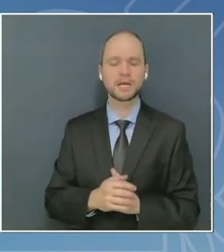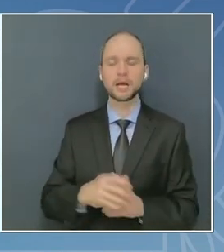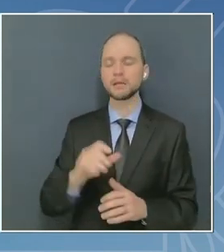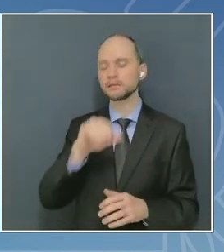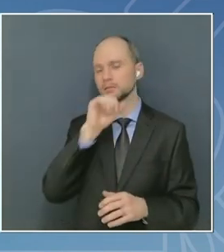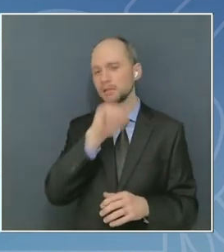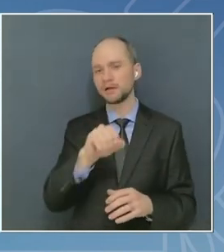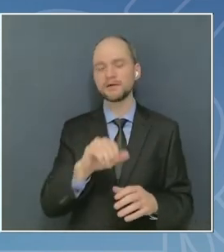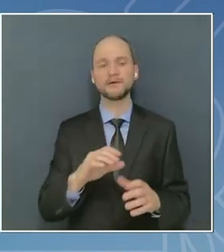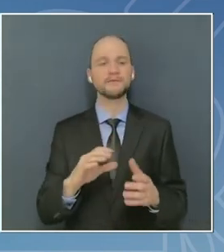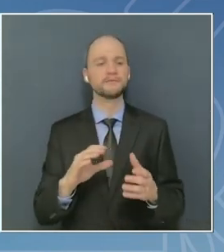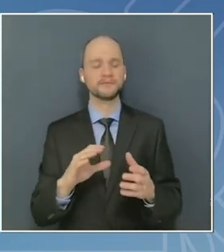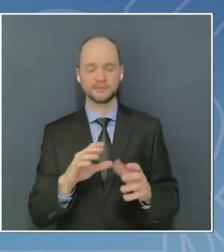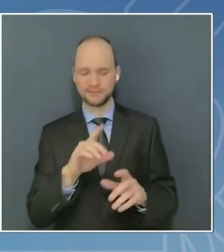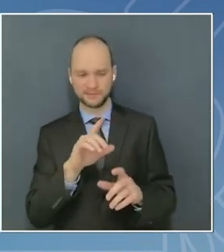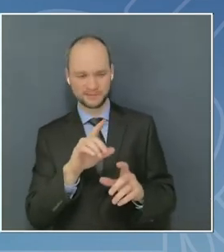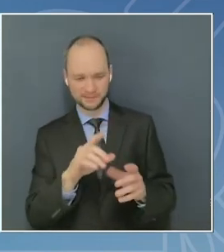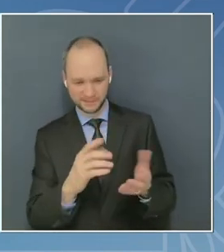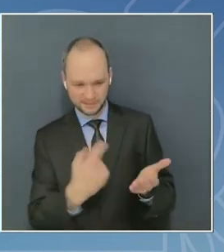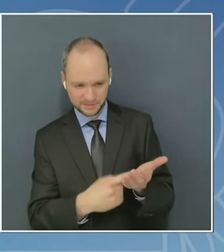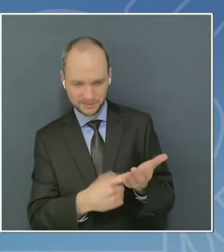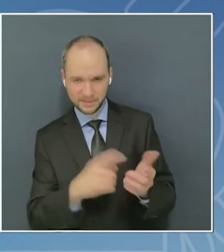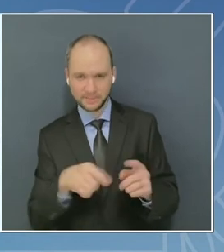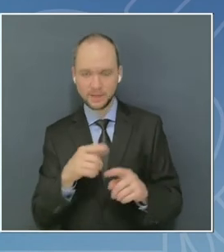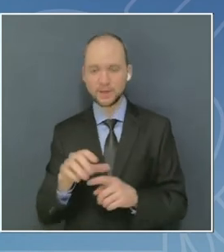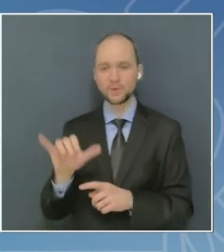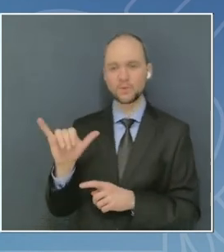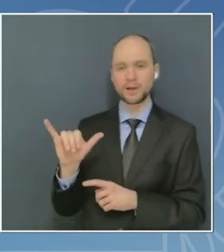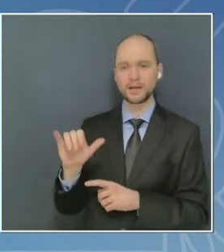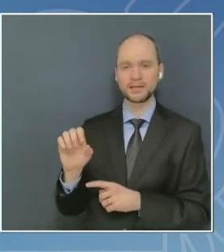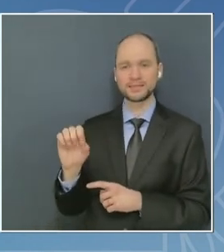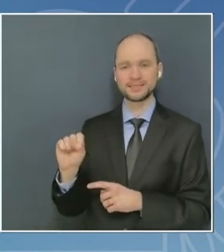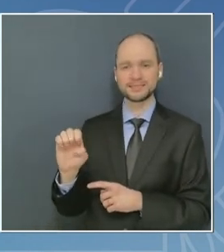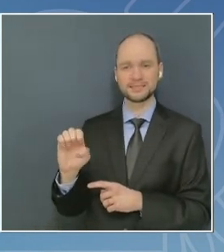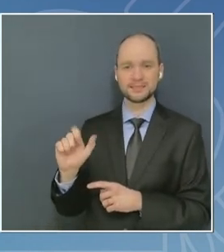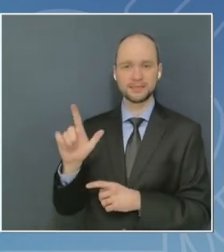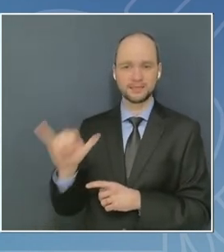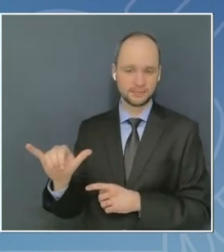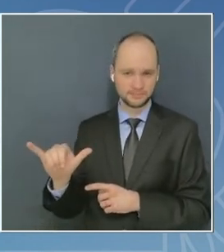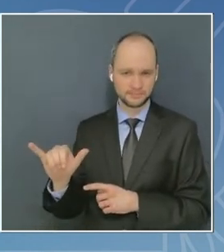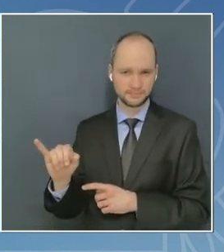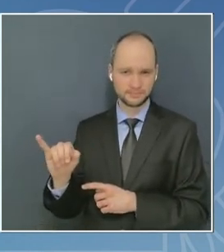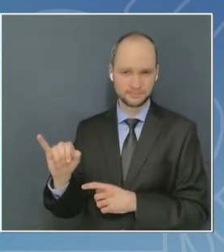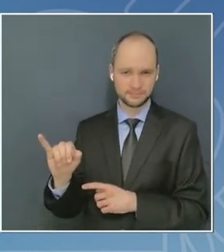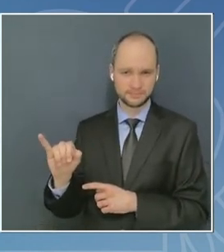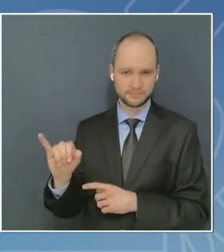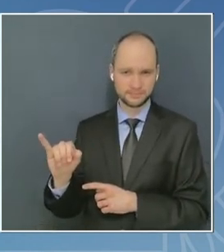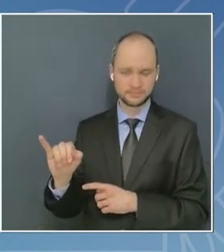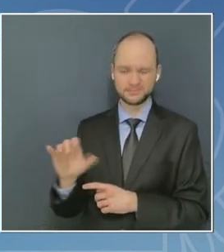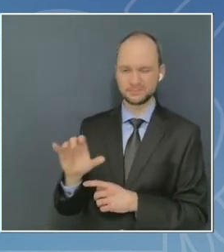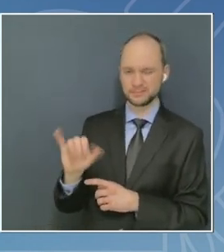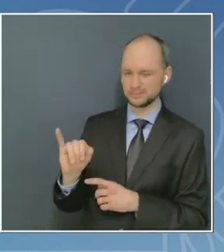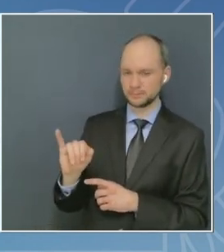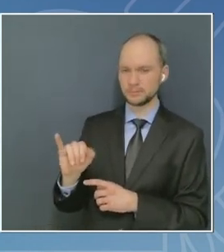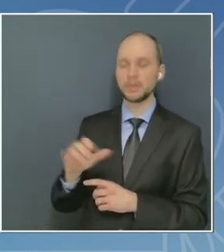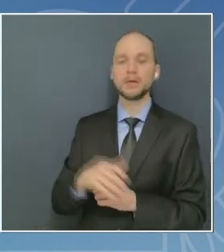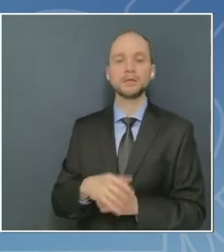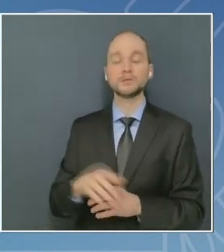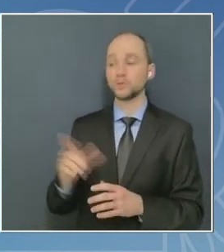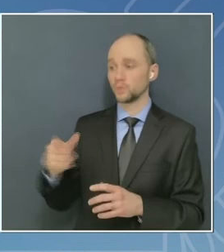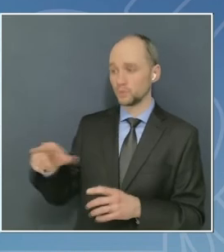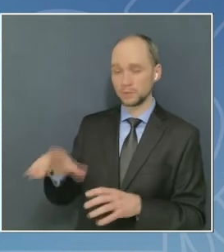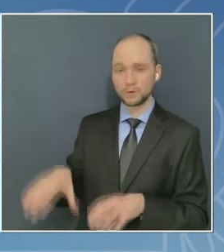YSEALI and some of the activities that you all are doing to host YSEALI groups,